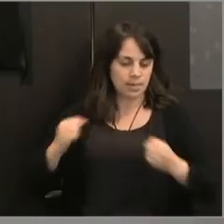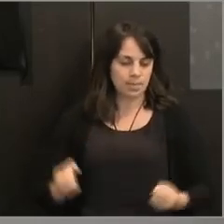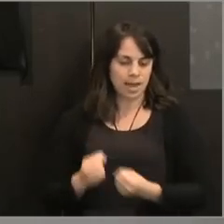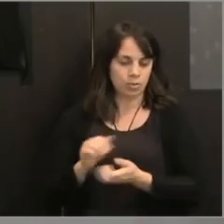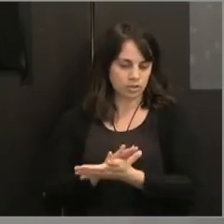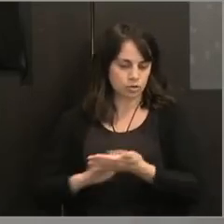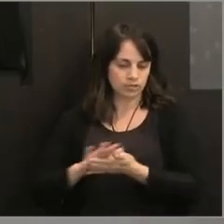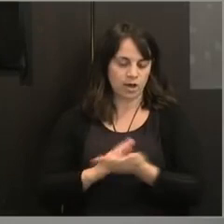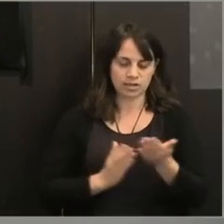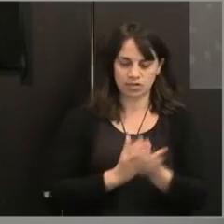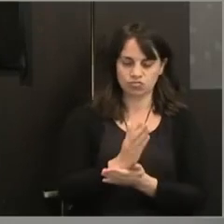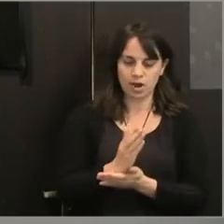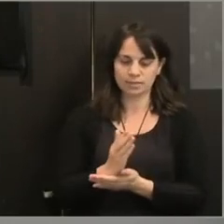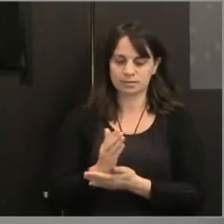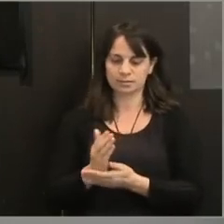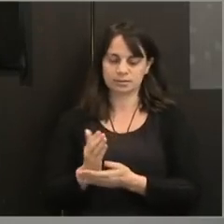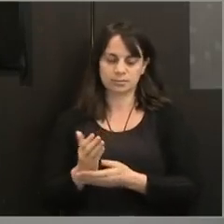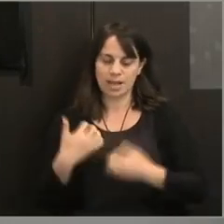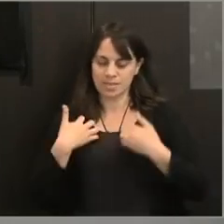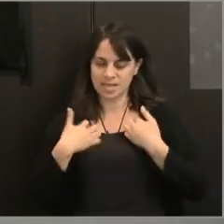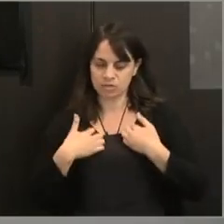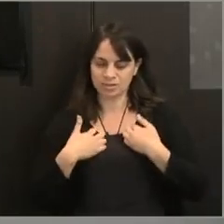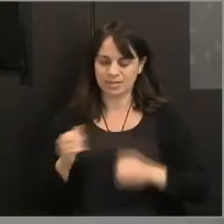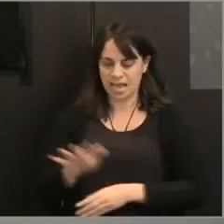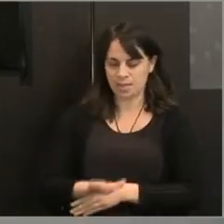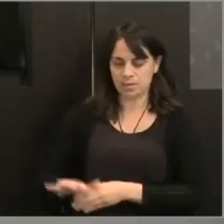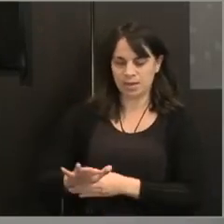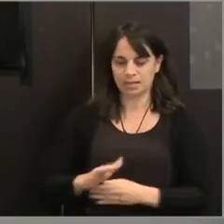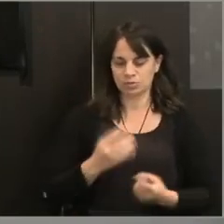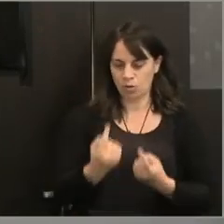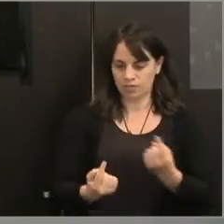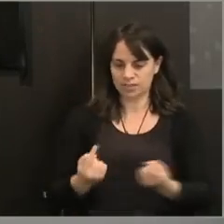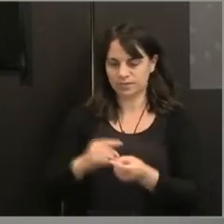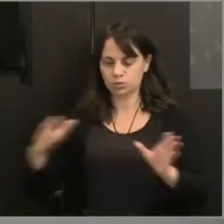rights, interest and place of individuals and collectives.